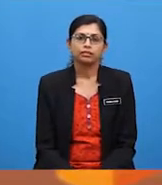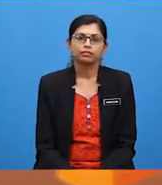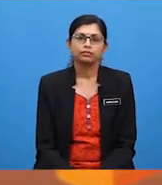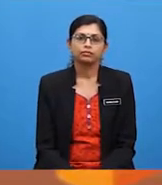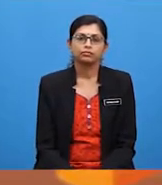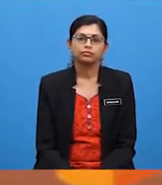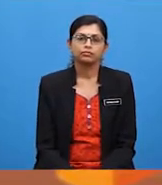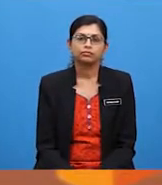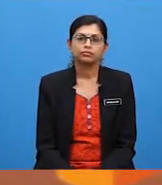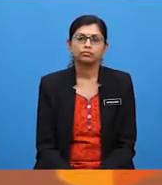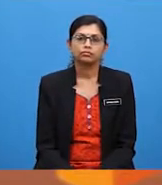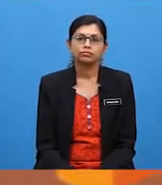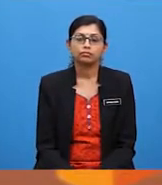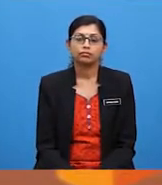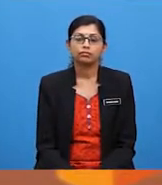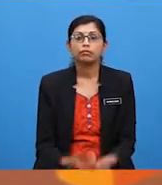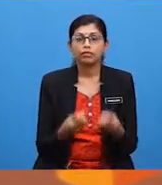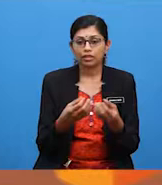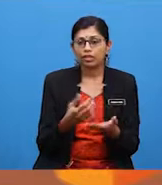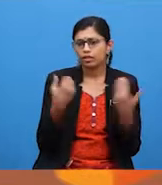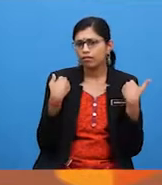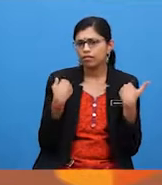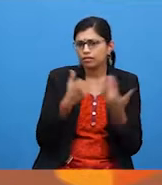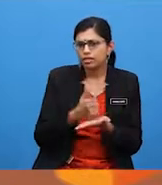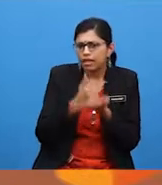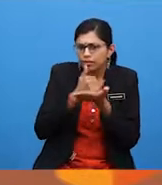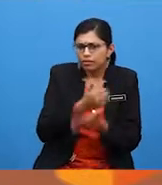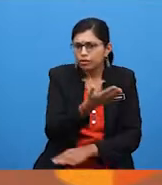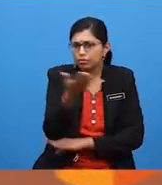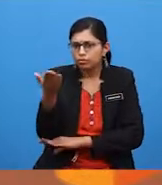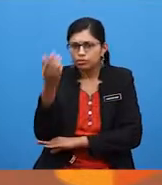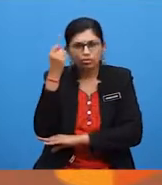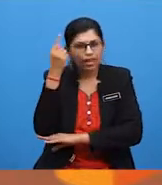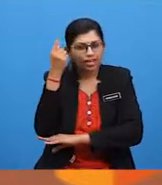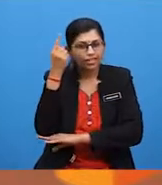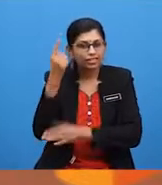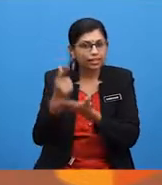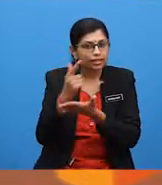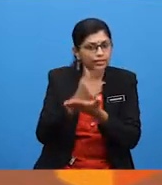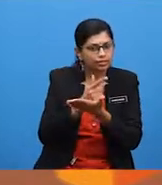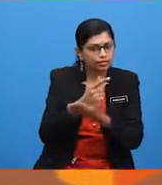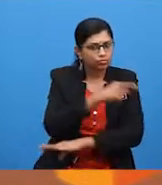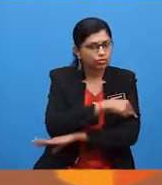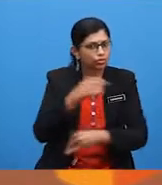Has this task helped you understand this lesson better?